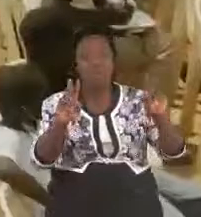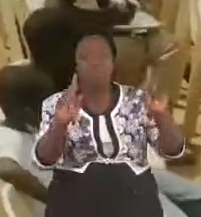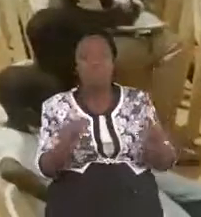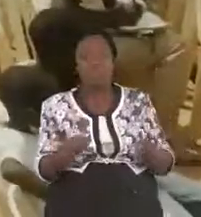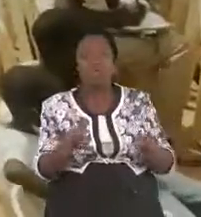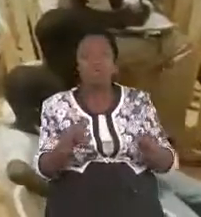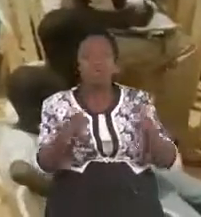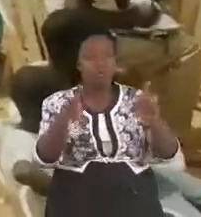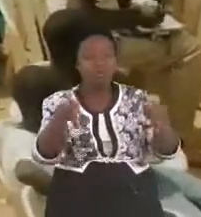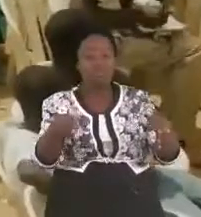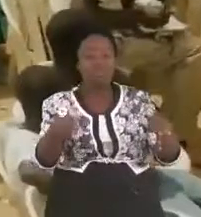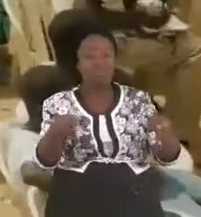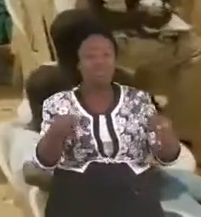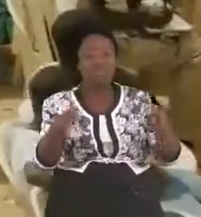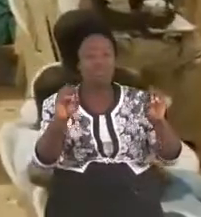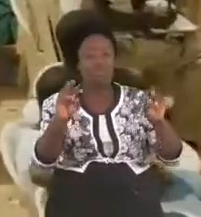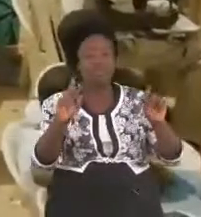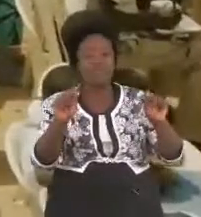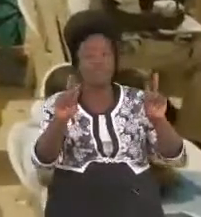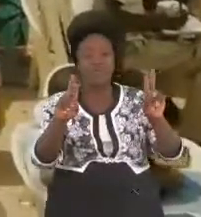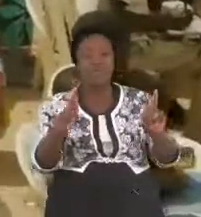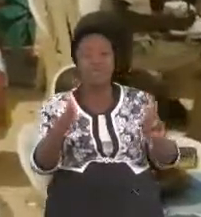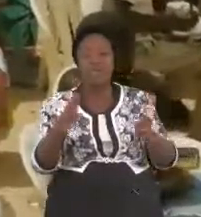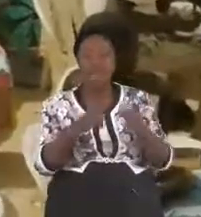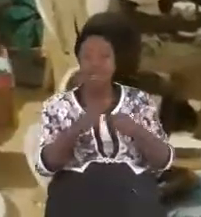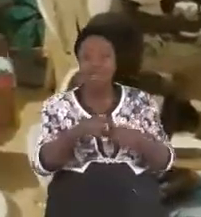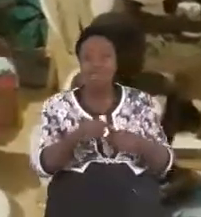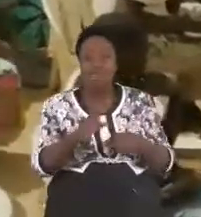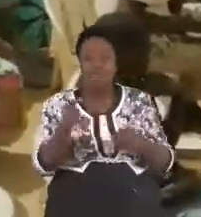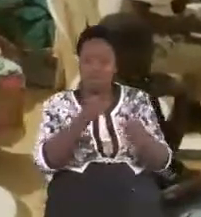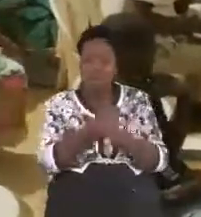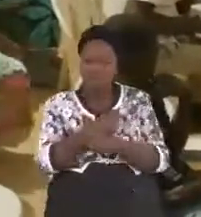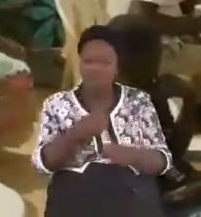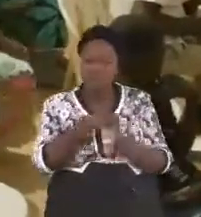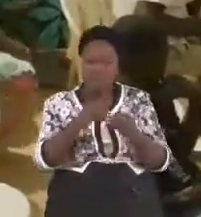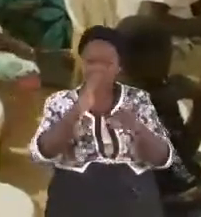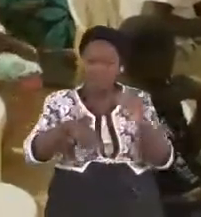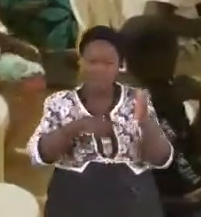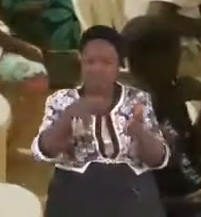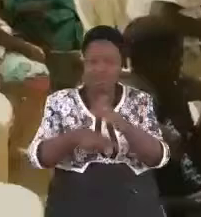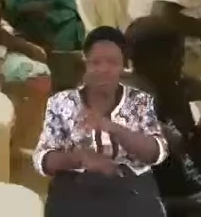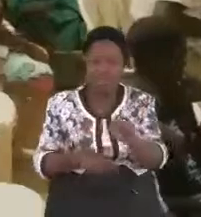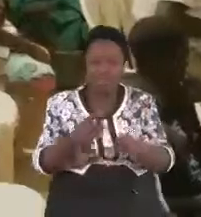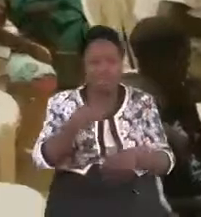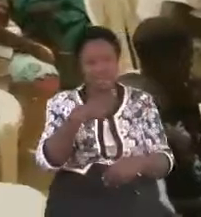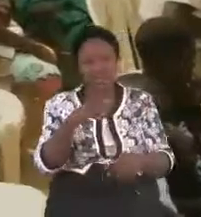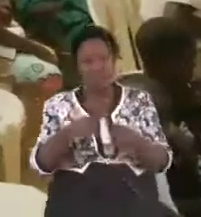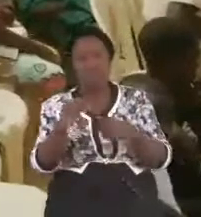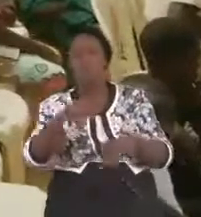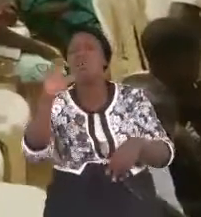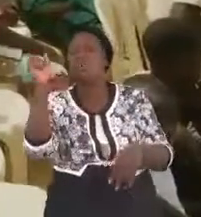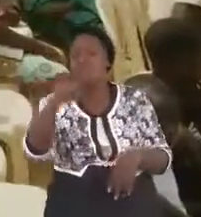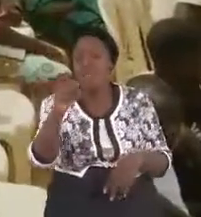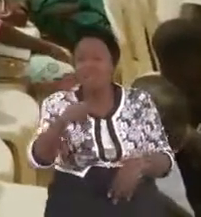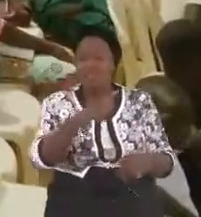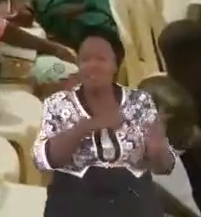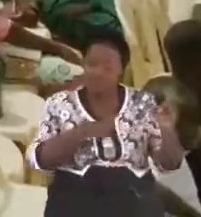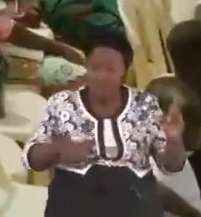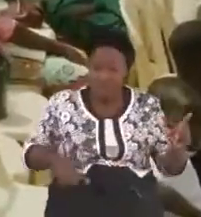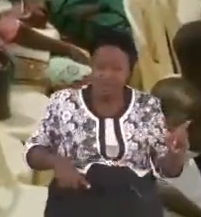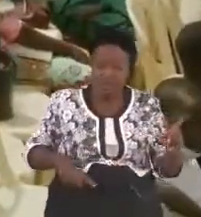Jonas, lovest thou me more than these? He says unto him, Yea, Lord, yes, Lord,